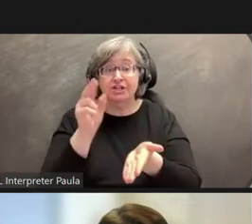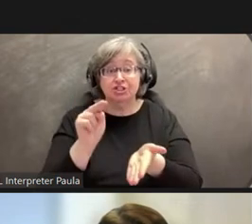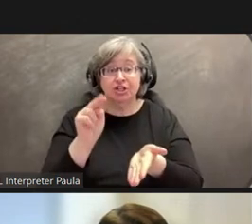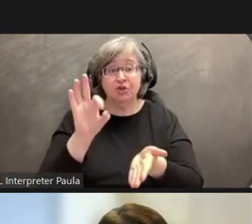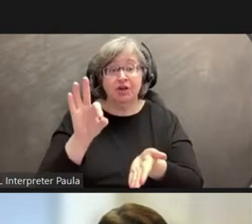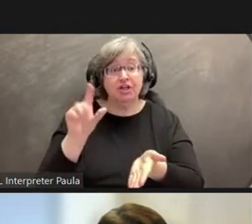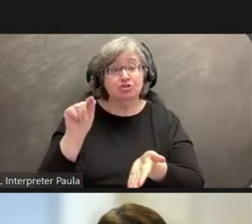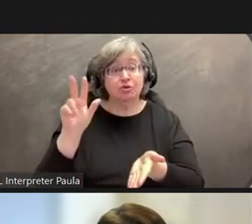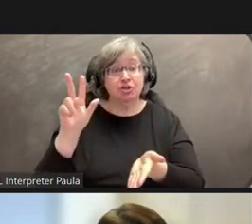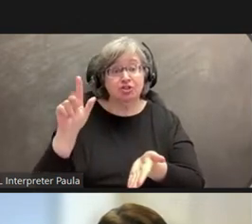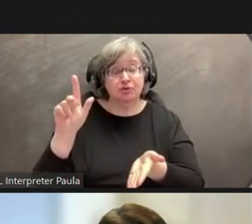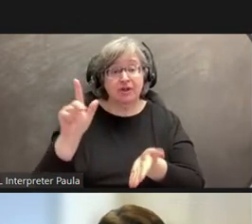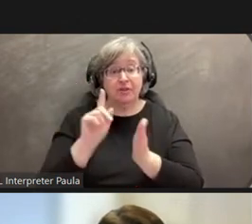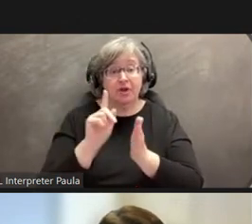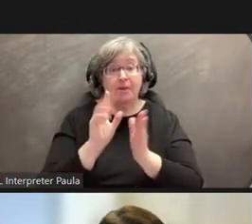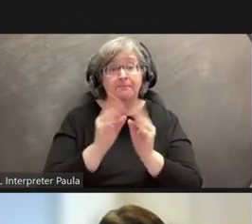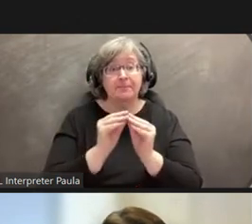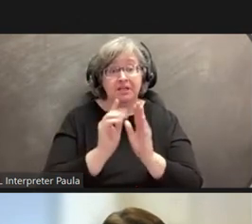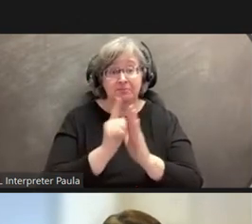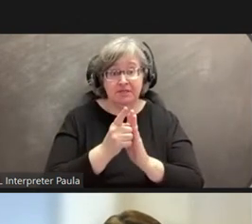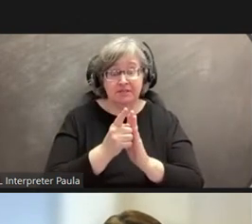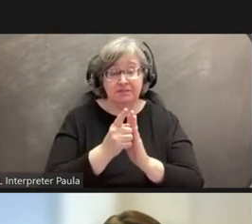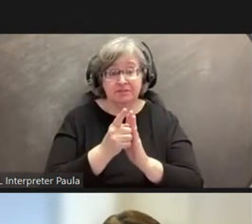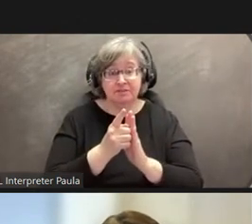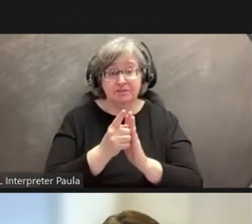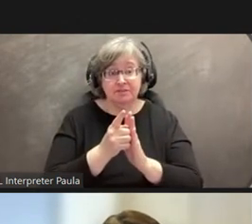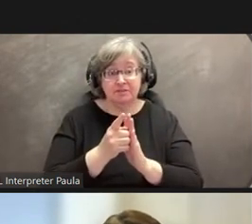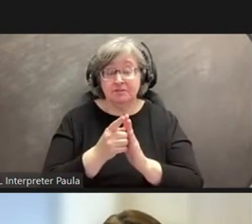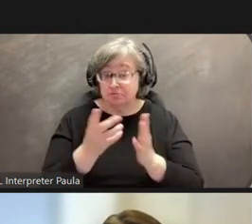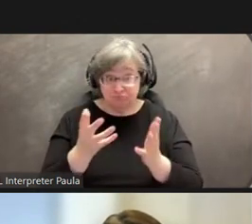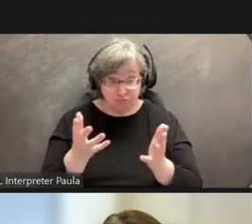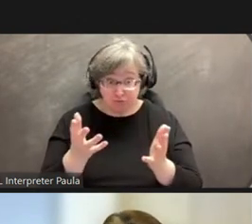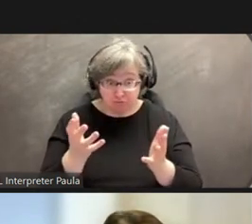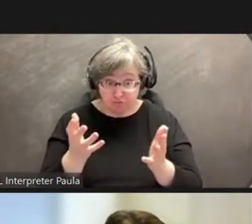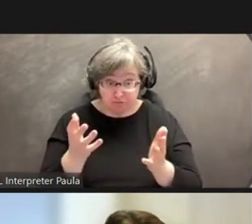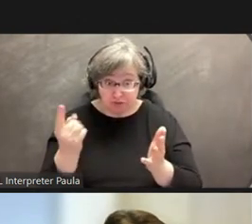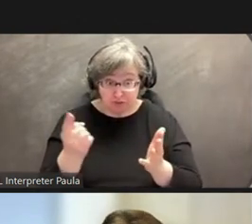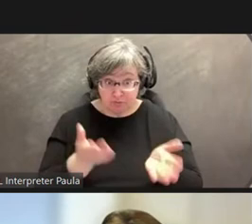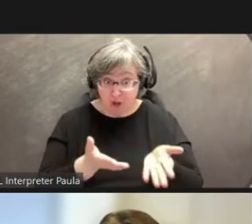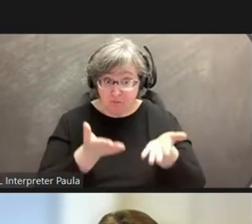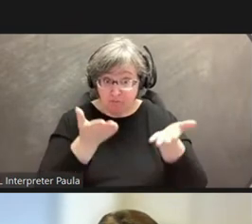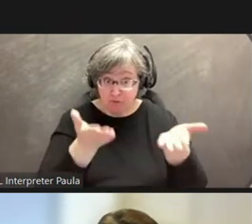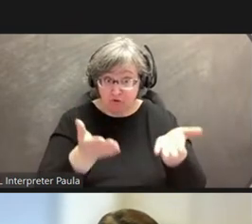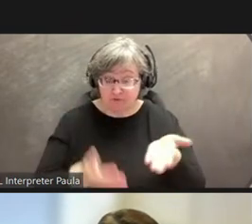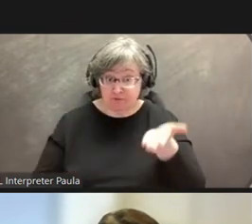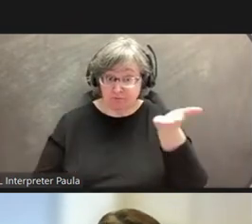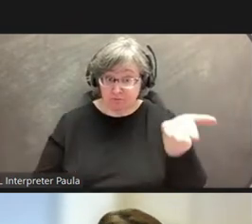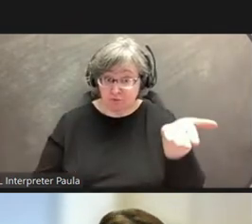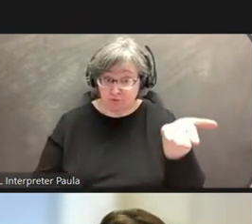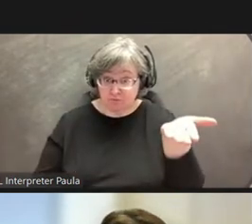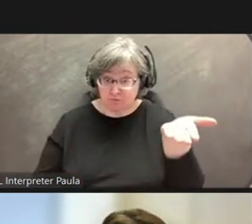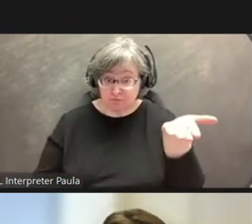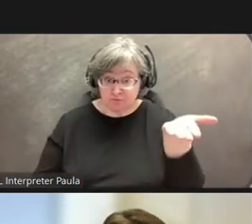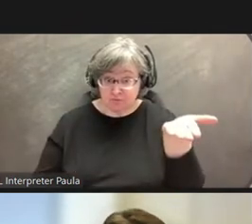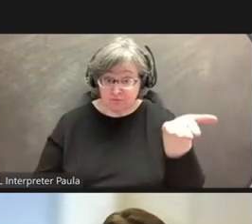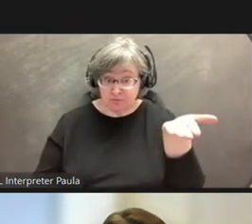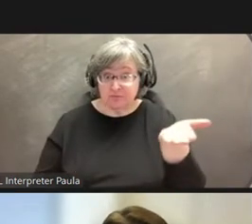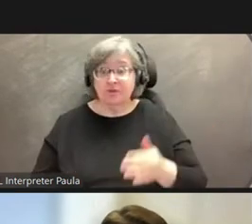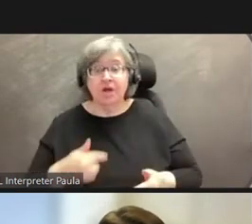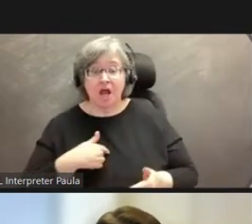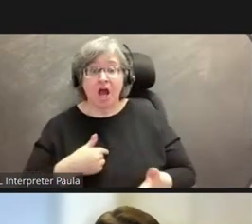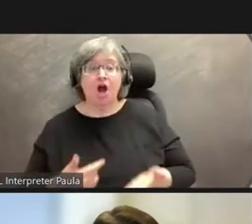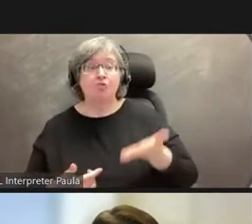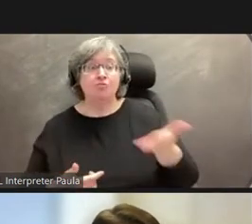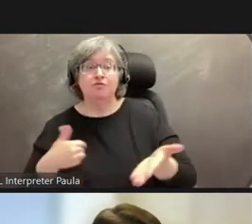2023 meeting minutes. Does somebody, do I have someone who moves to pass? I move that